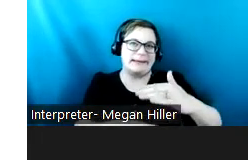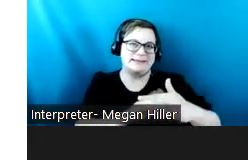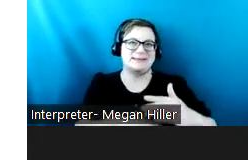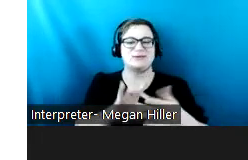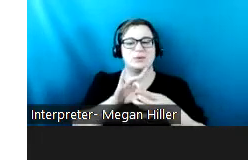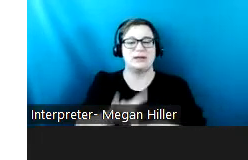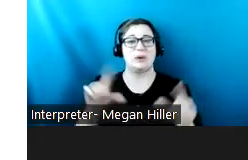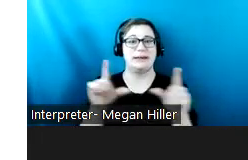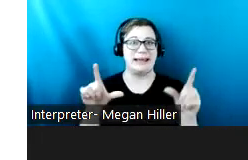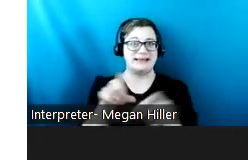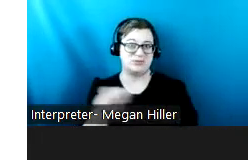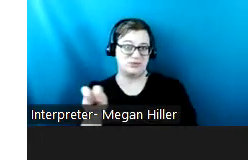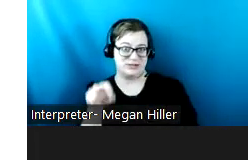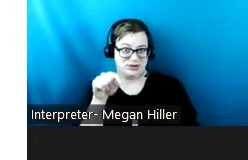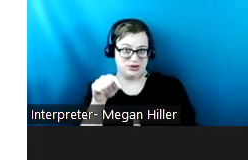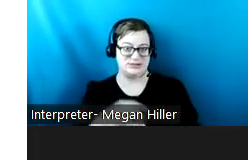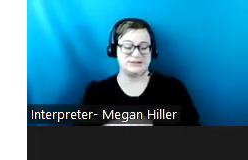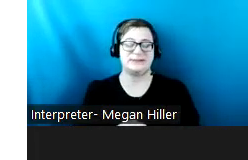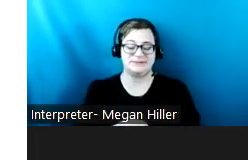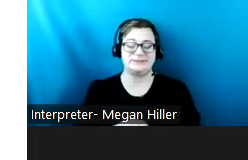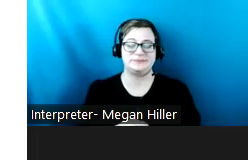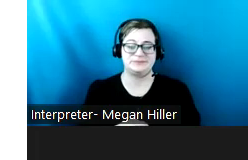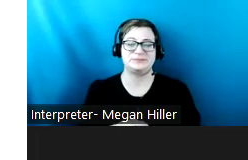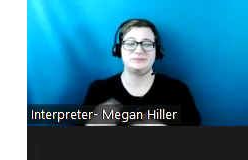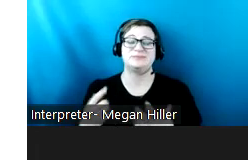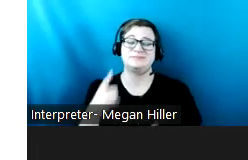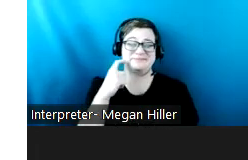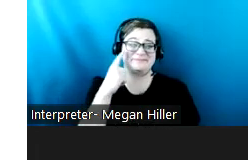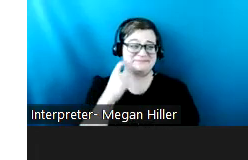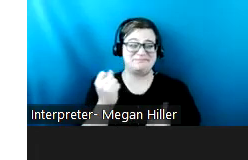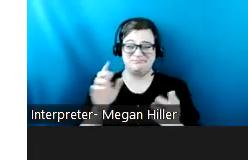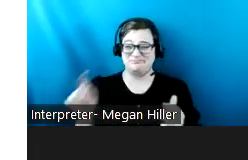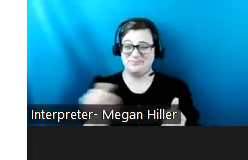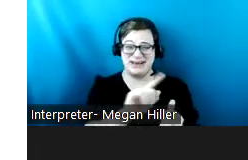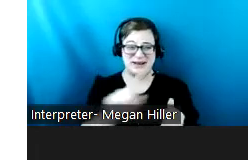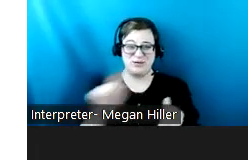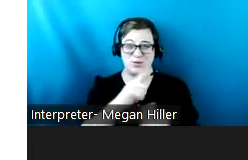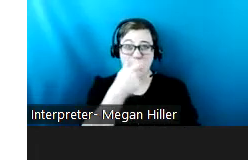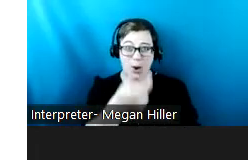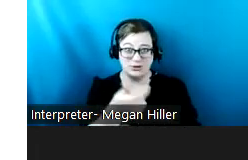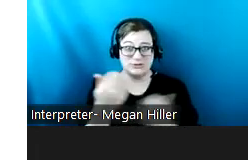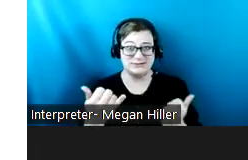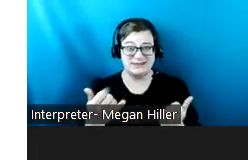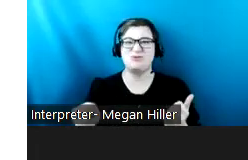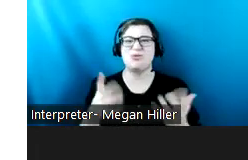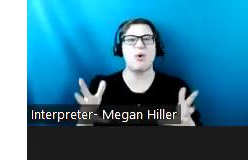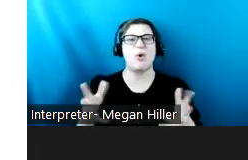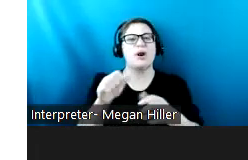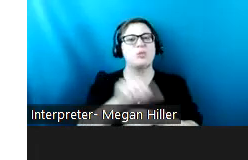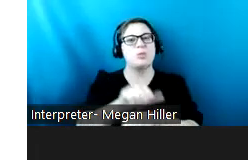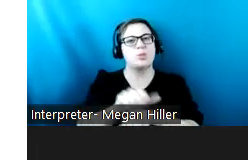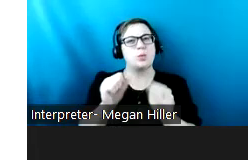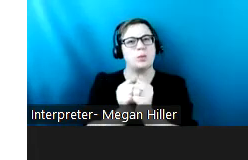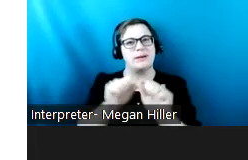license transitions. So I think probably a number of you on the call are already at an agency that is licensed